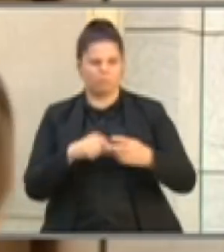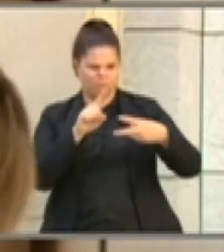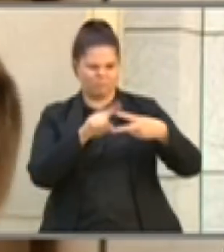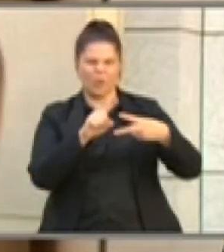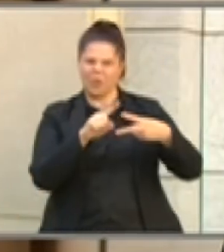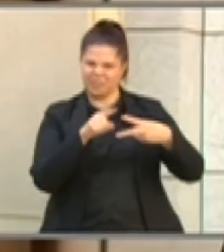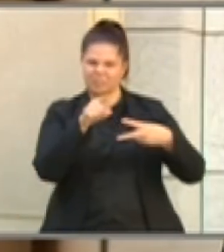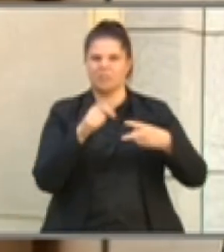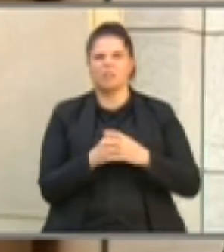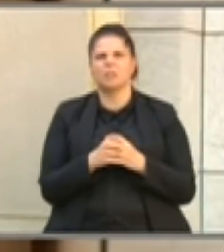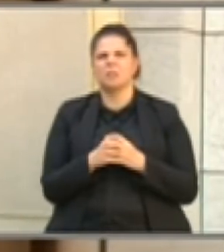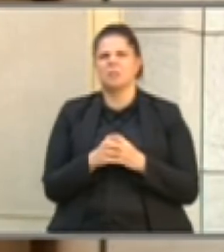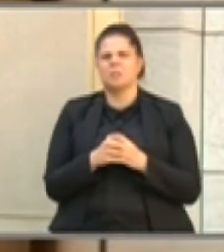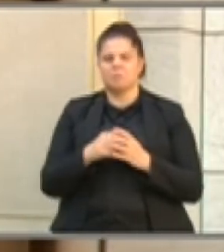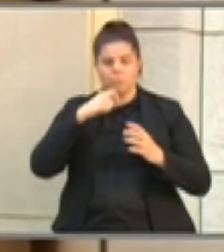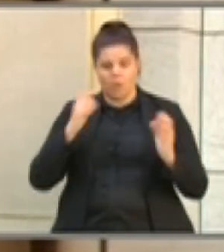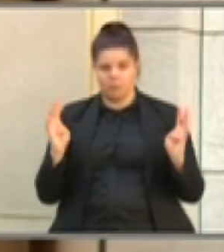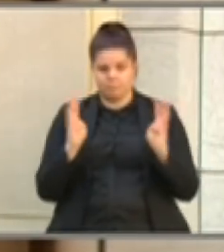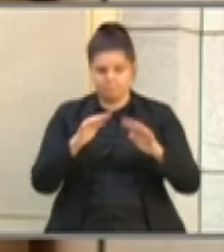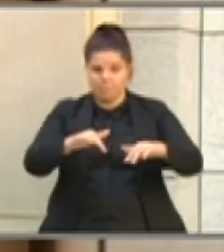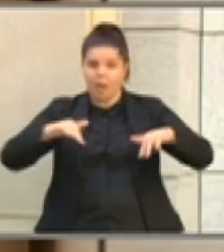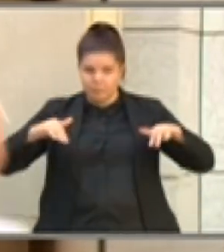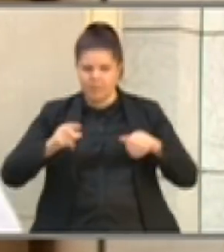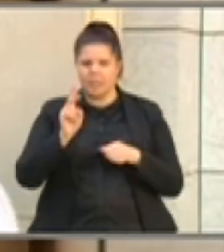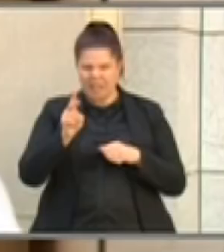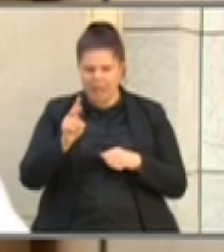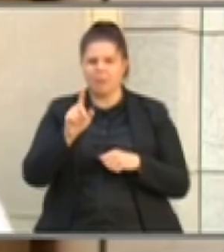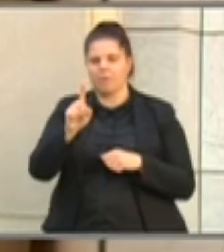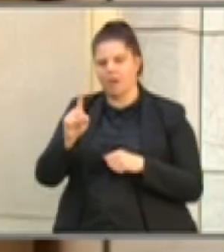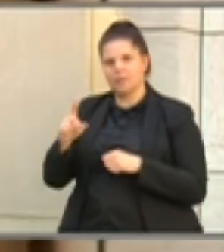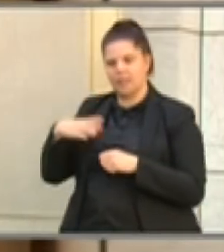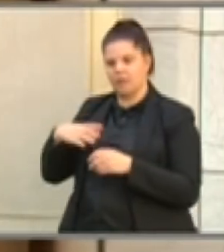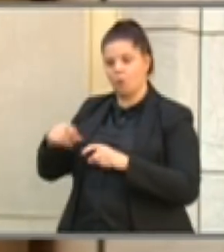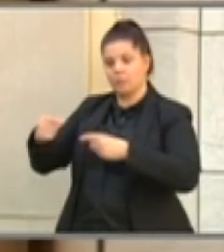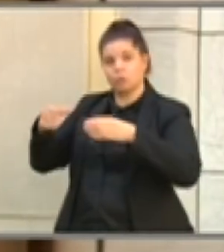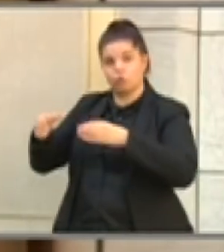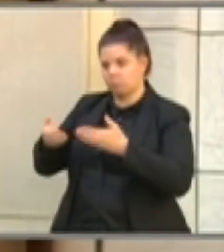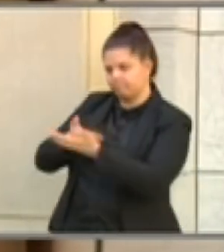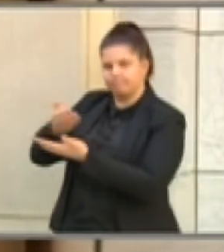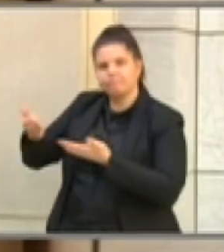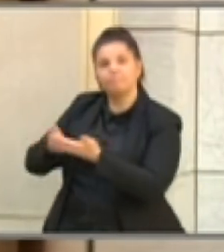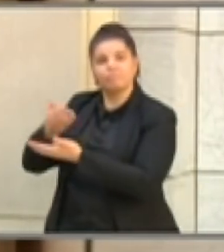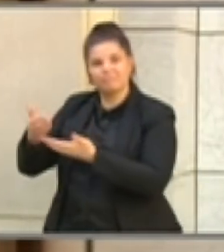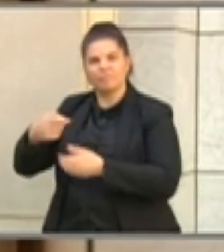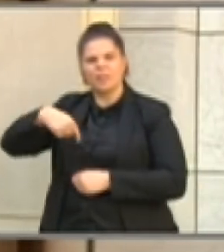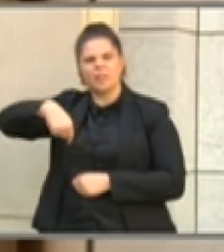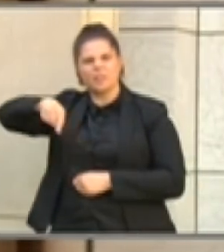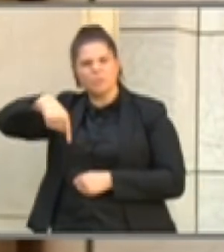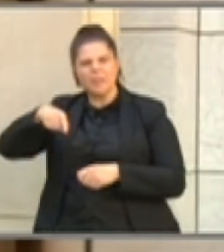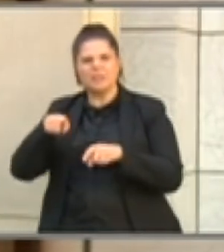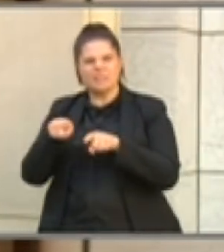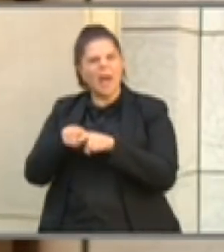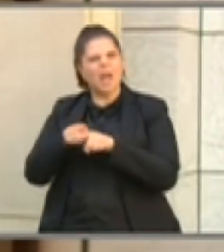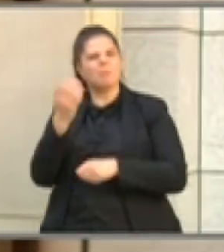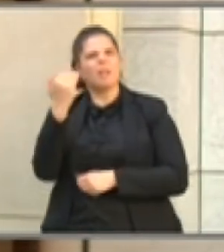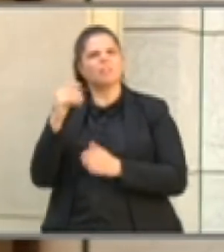the legislation, we will engage with the opposition as from now, and to work with them over the course of this week, like we did on the last package,